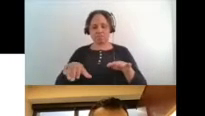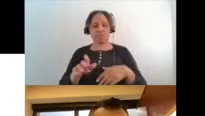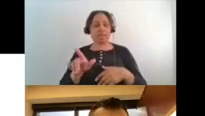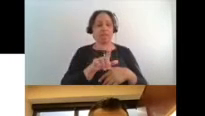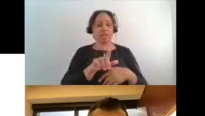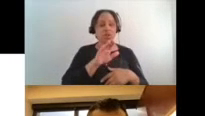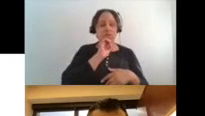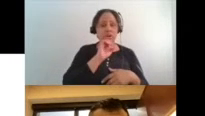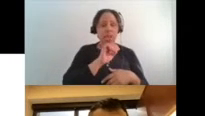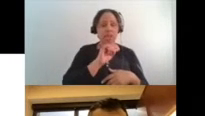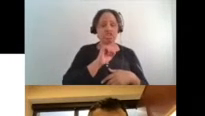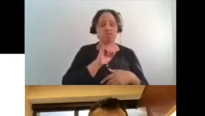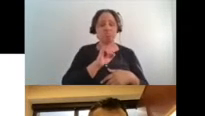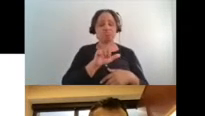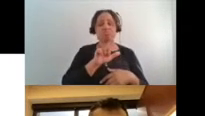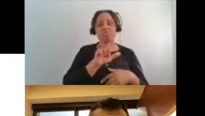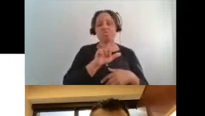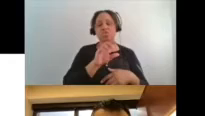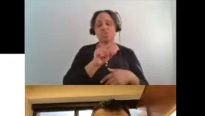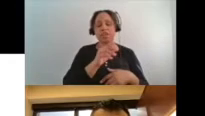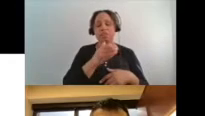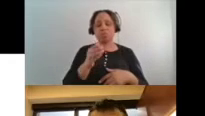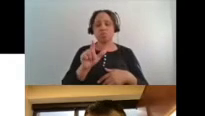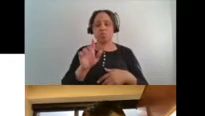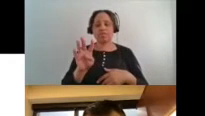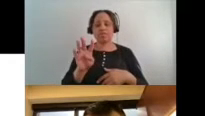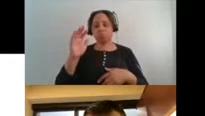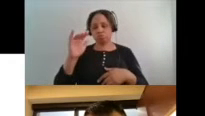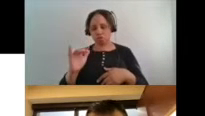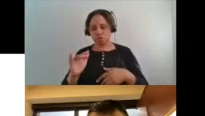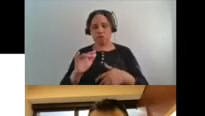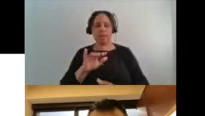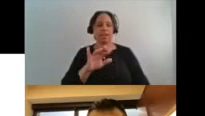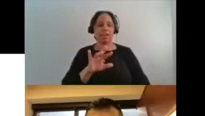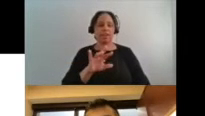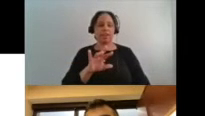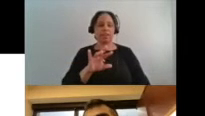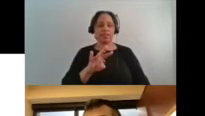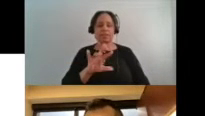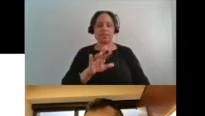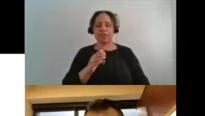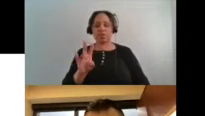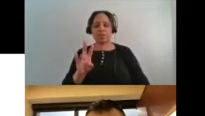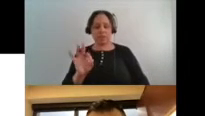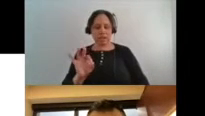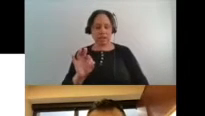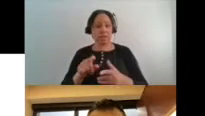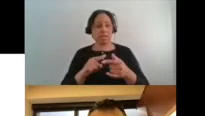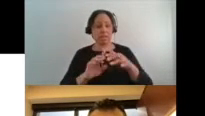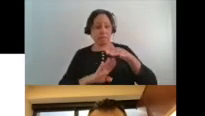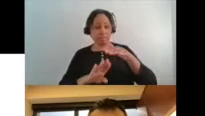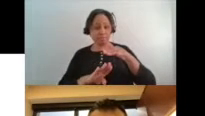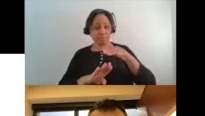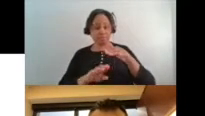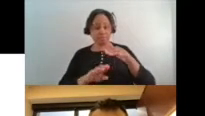to 24, all the way to 75 to 79. And then on the bottom shows your expected remaining years of life. And so you see in